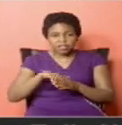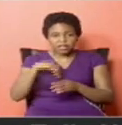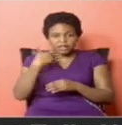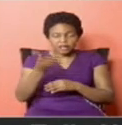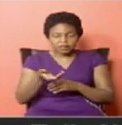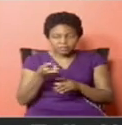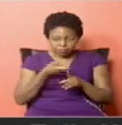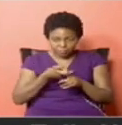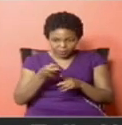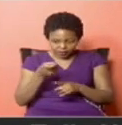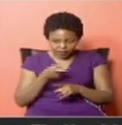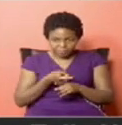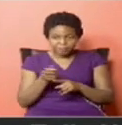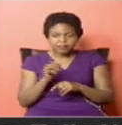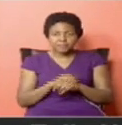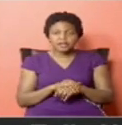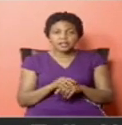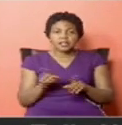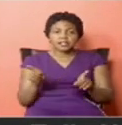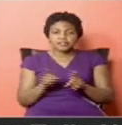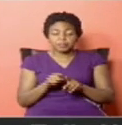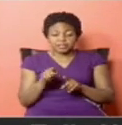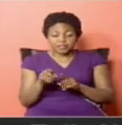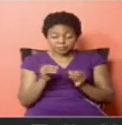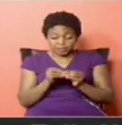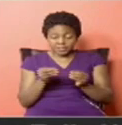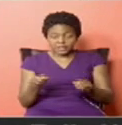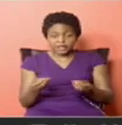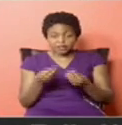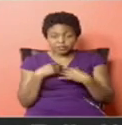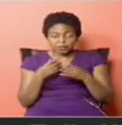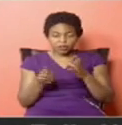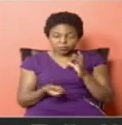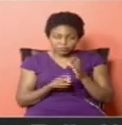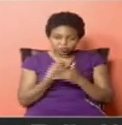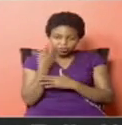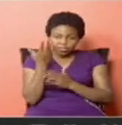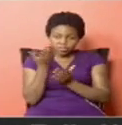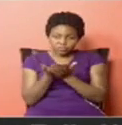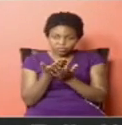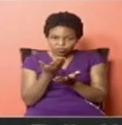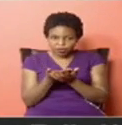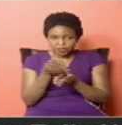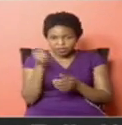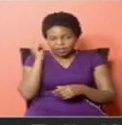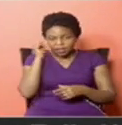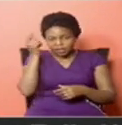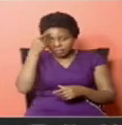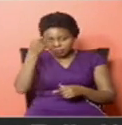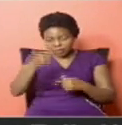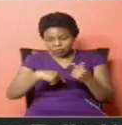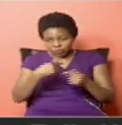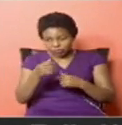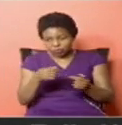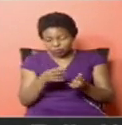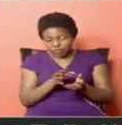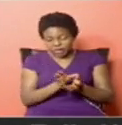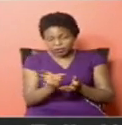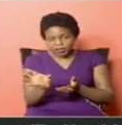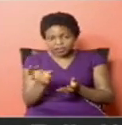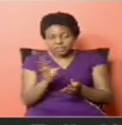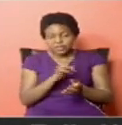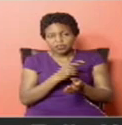that, this forum also gives me the opportunity to plead for our government to continue allocating the necessary